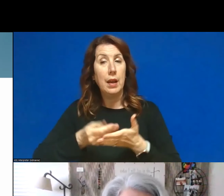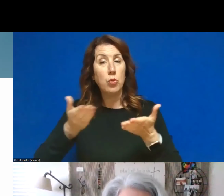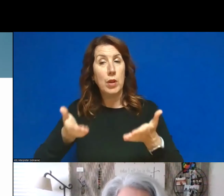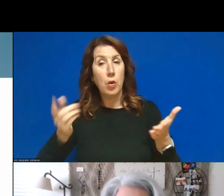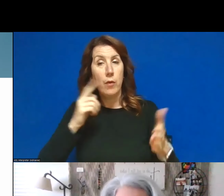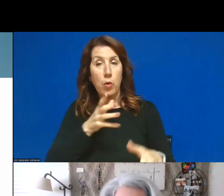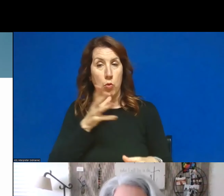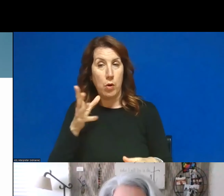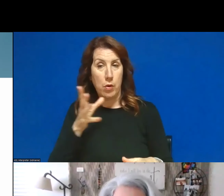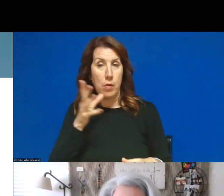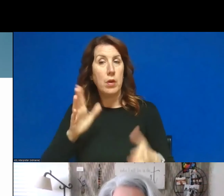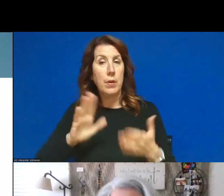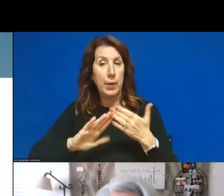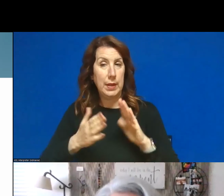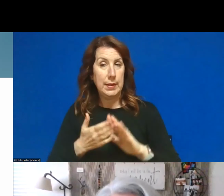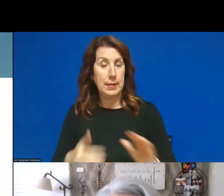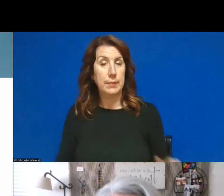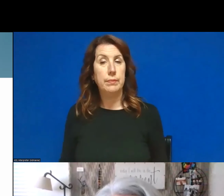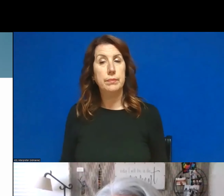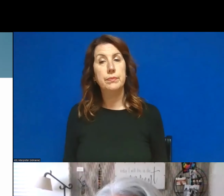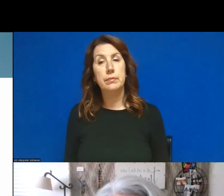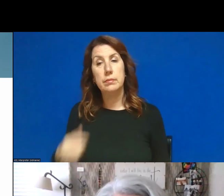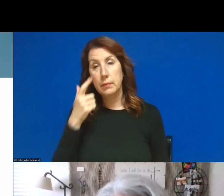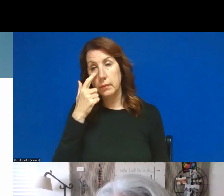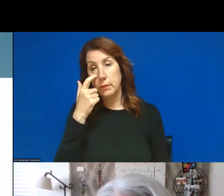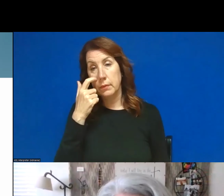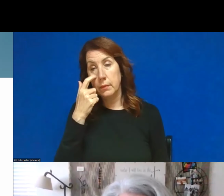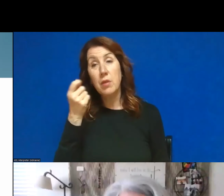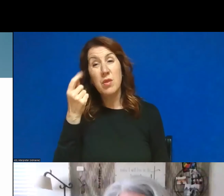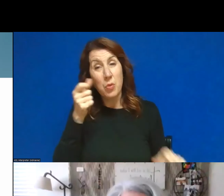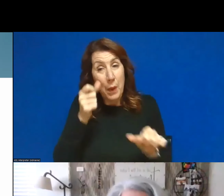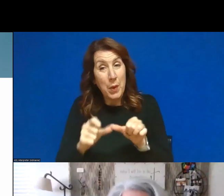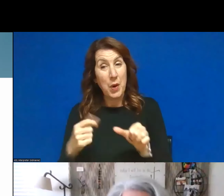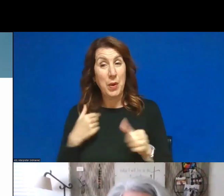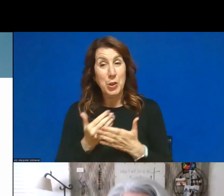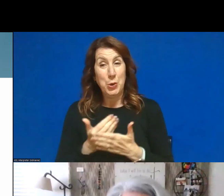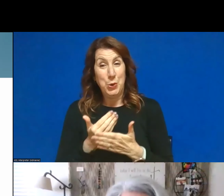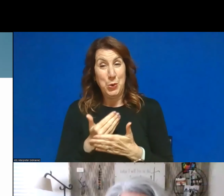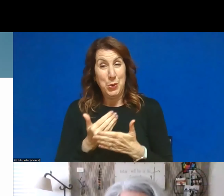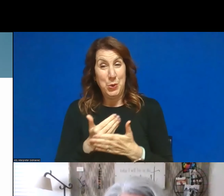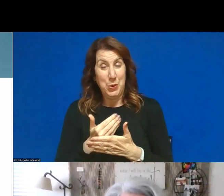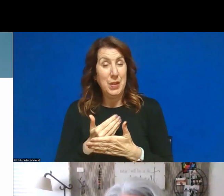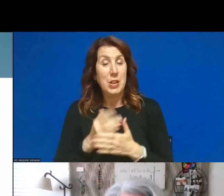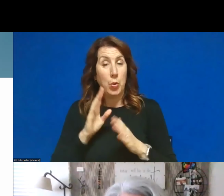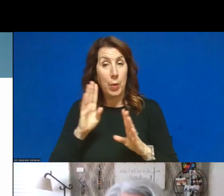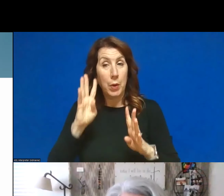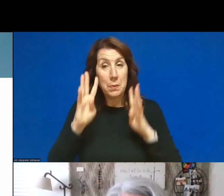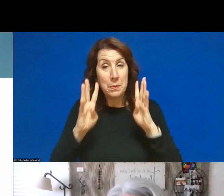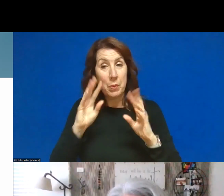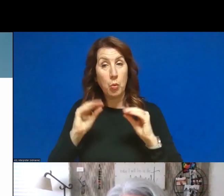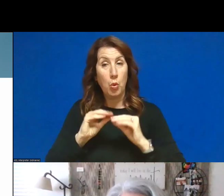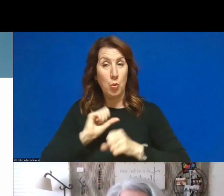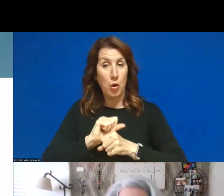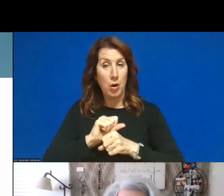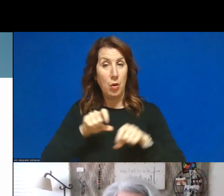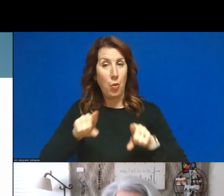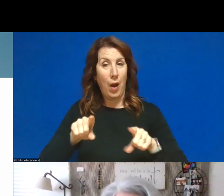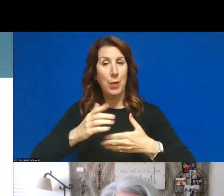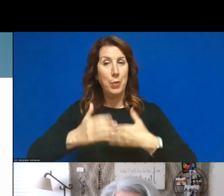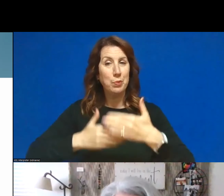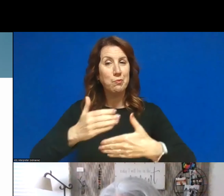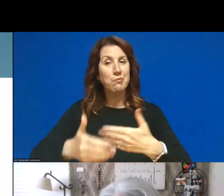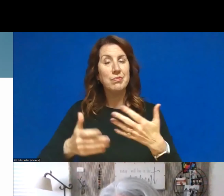communities. And please keep in mind that we're in our infancy, so we will be developing more concrete work as we move along, and